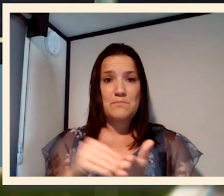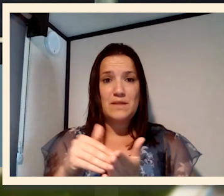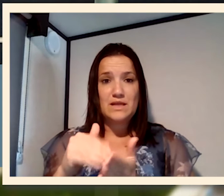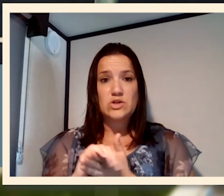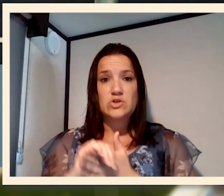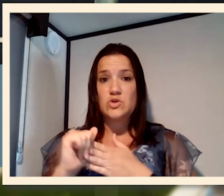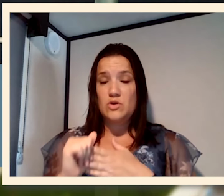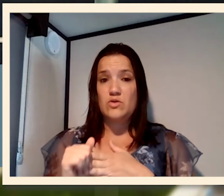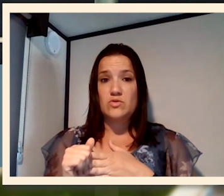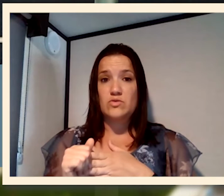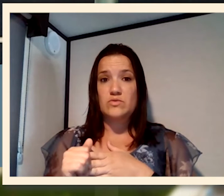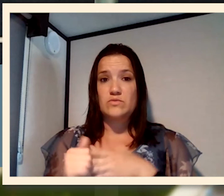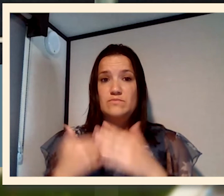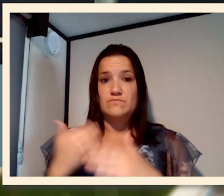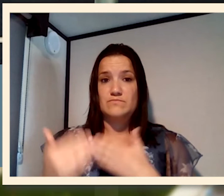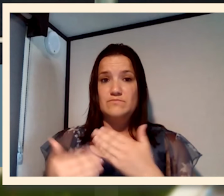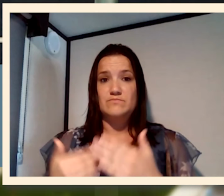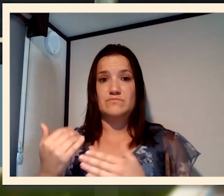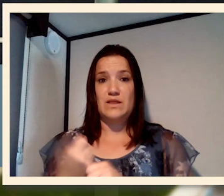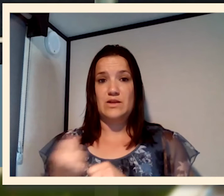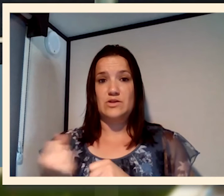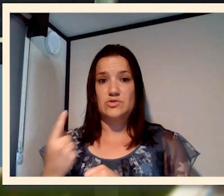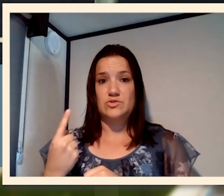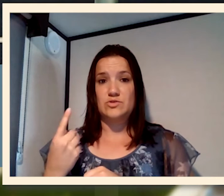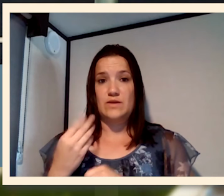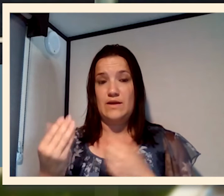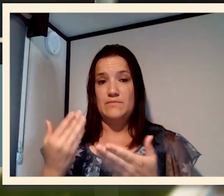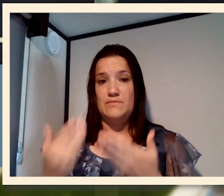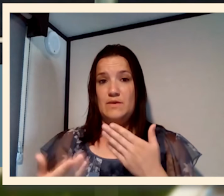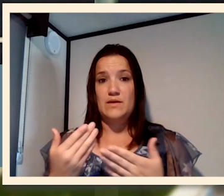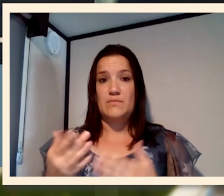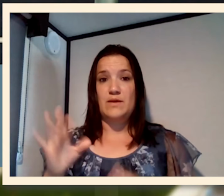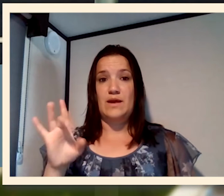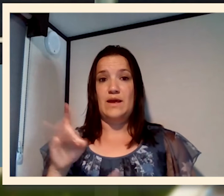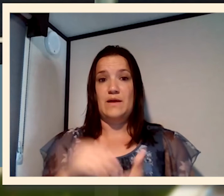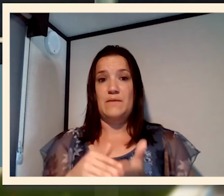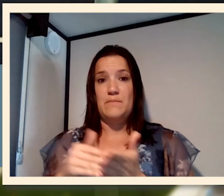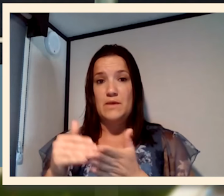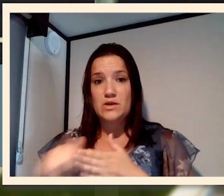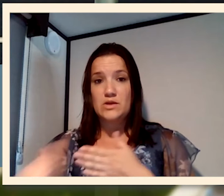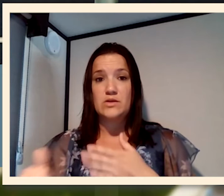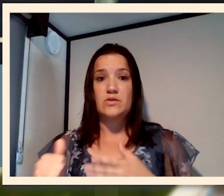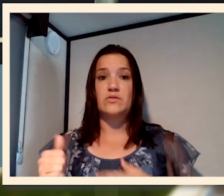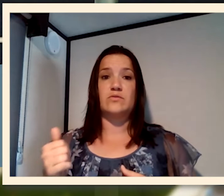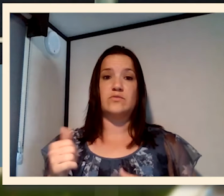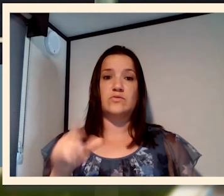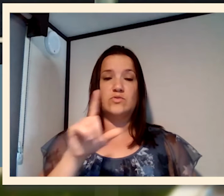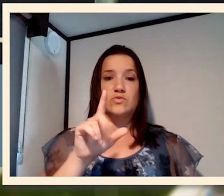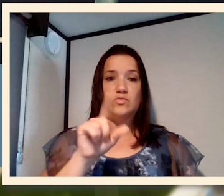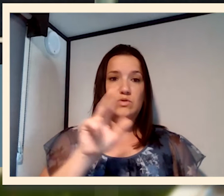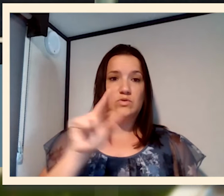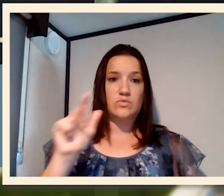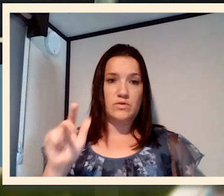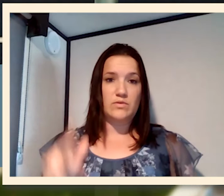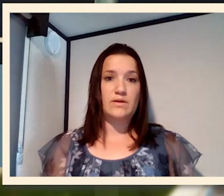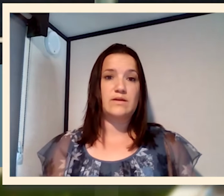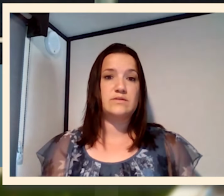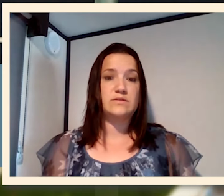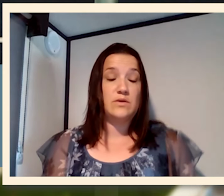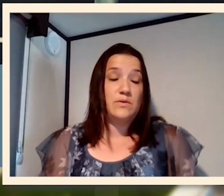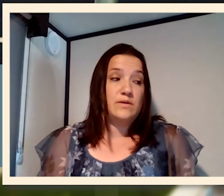will probably lose $20 billion over this last year, and perhaps another $8